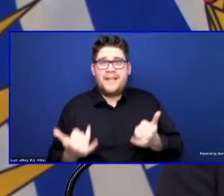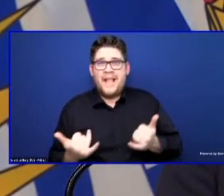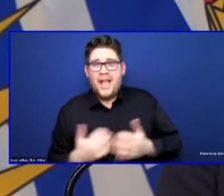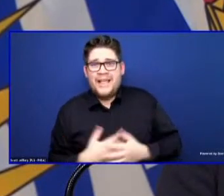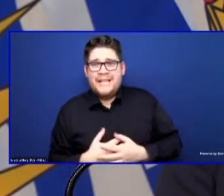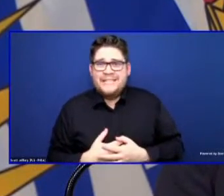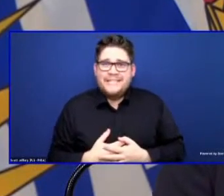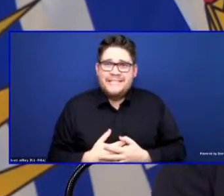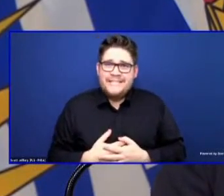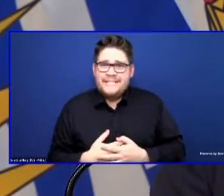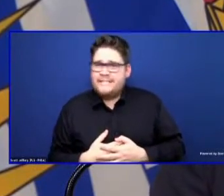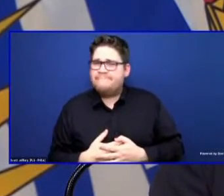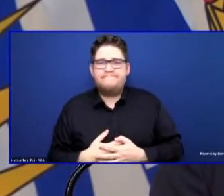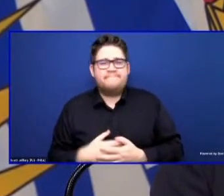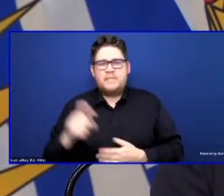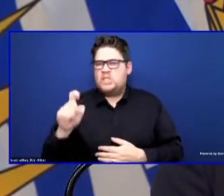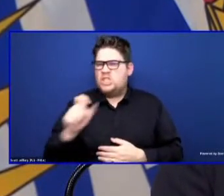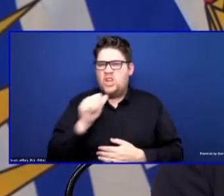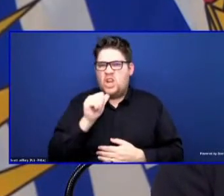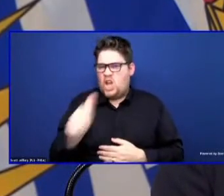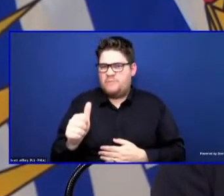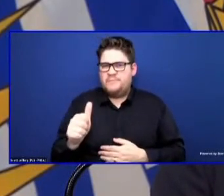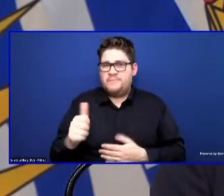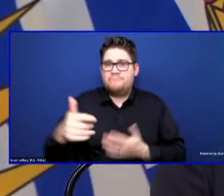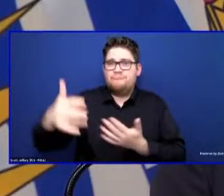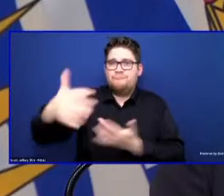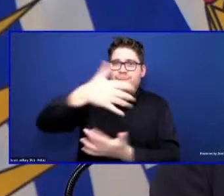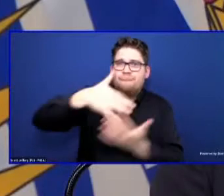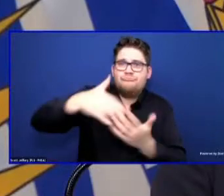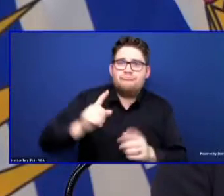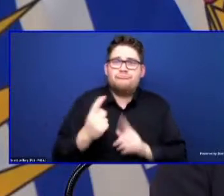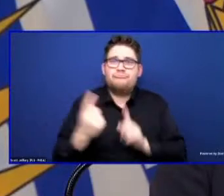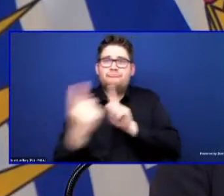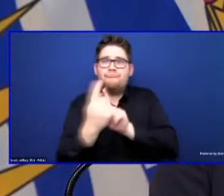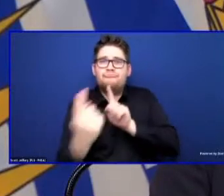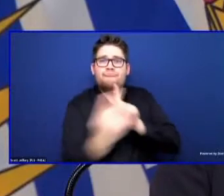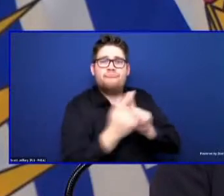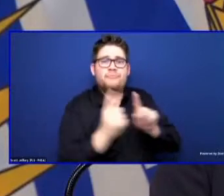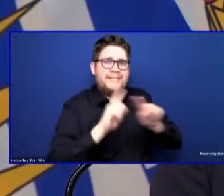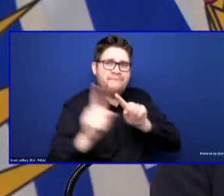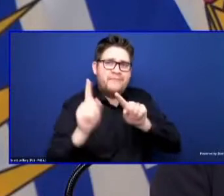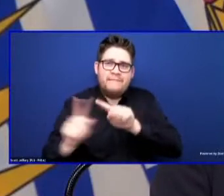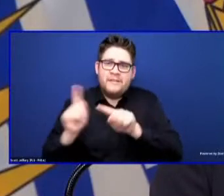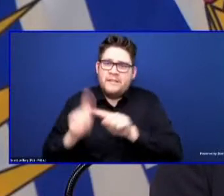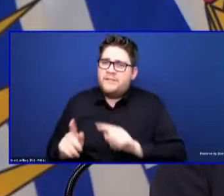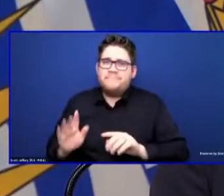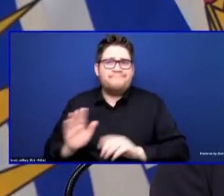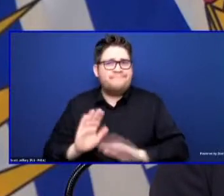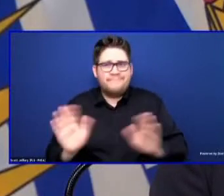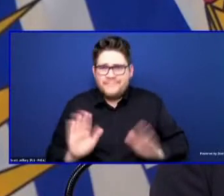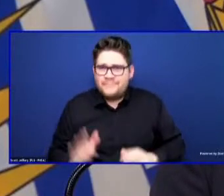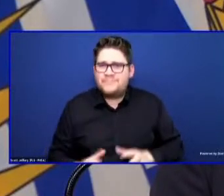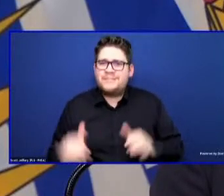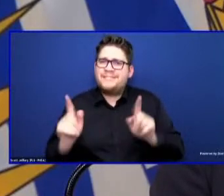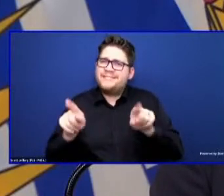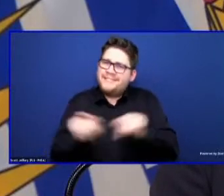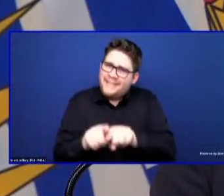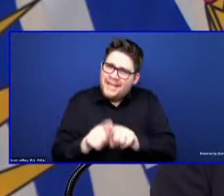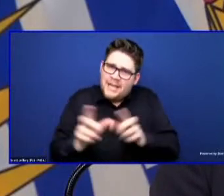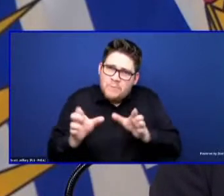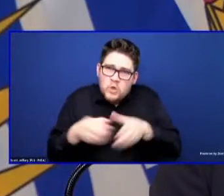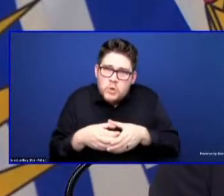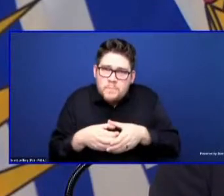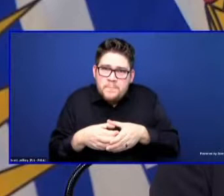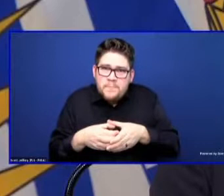people. We know that outside is lower risk. It's not zero, but it is lower risk.